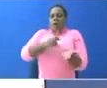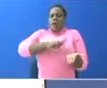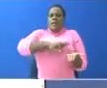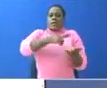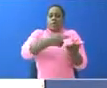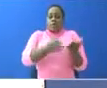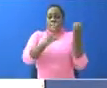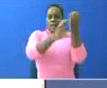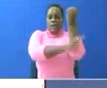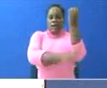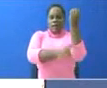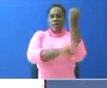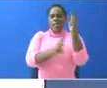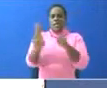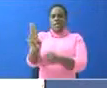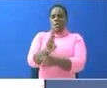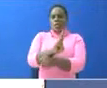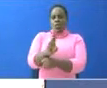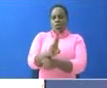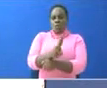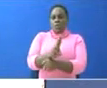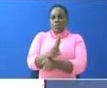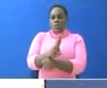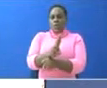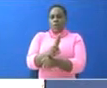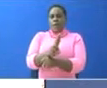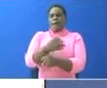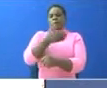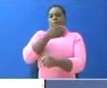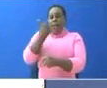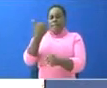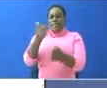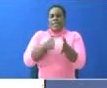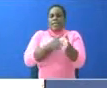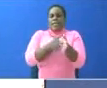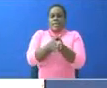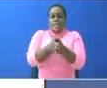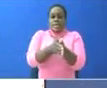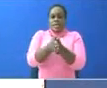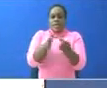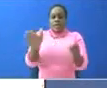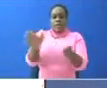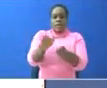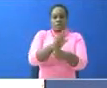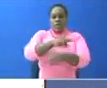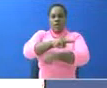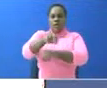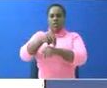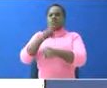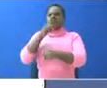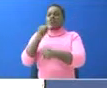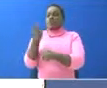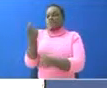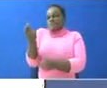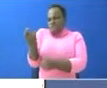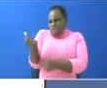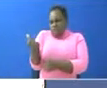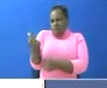of this country will be utilized for the best interests of the entire nation, not a select